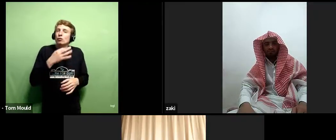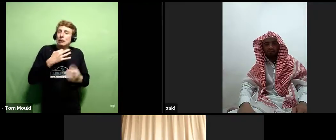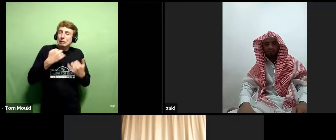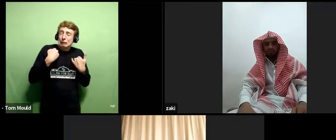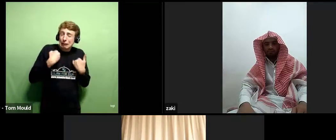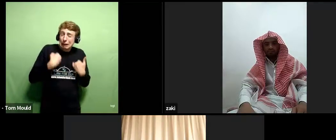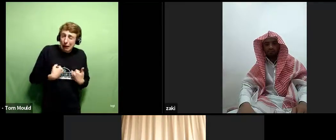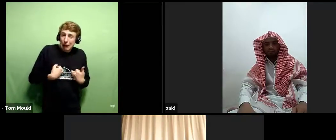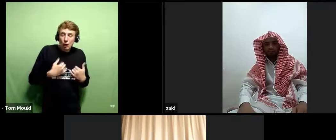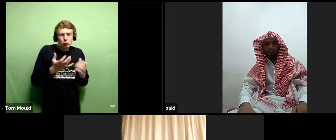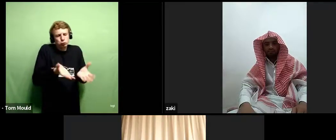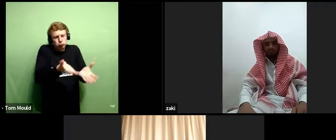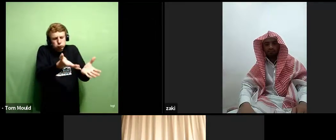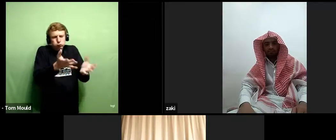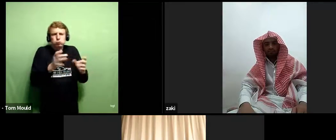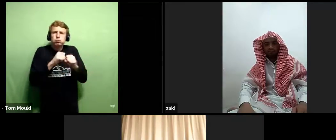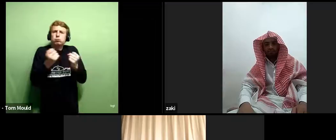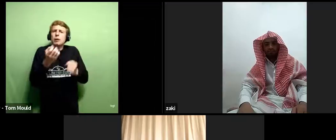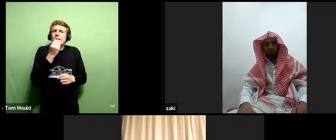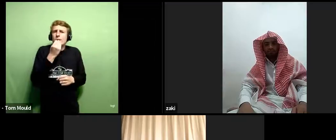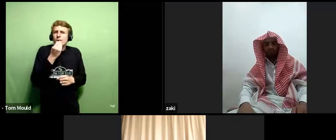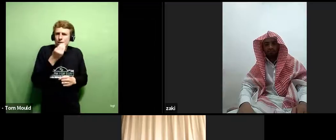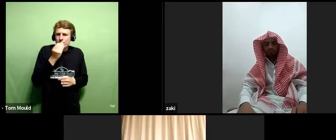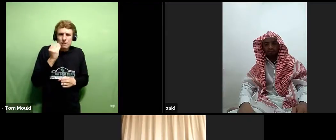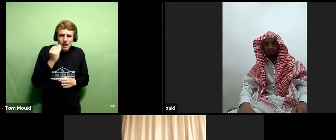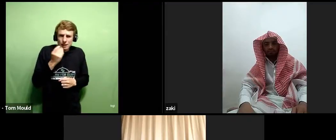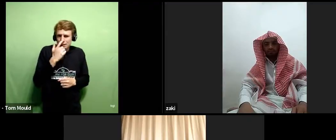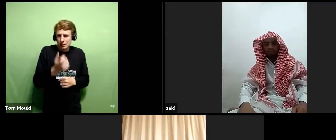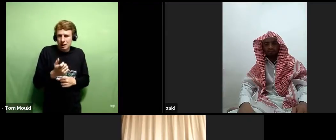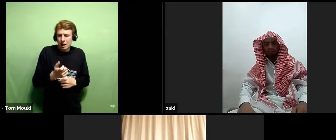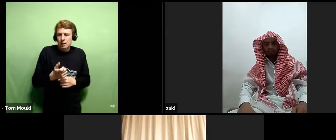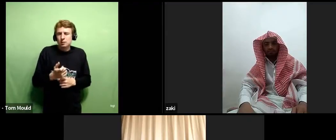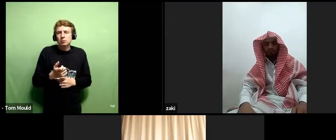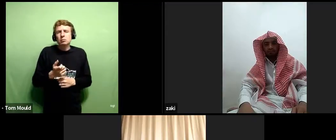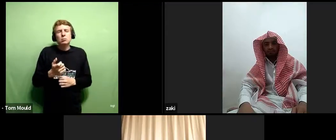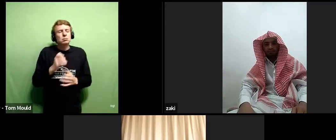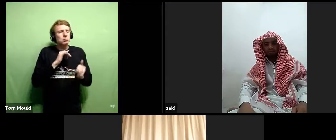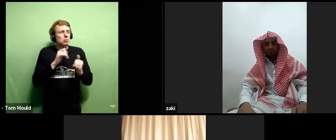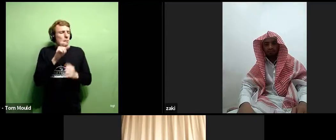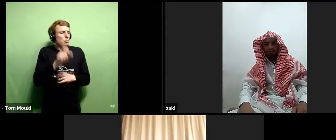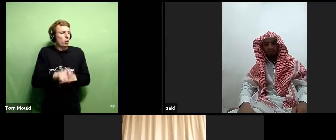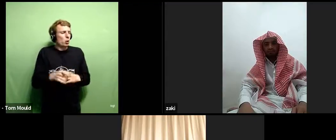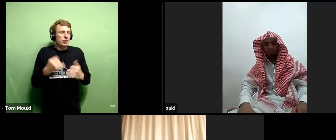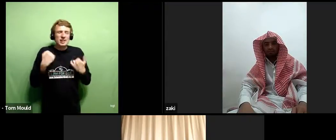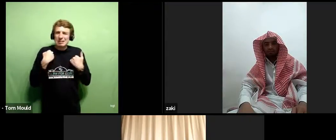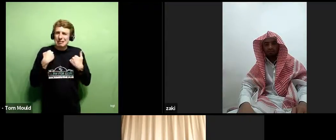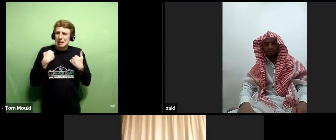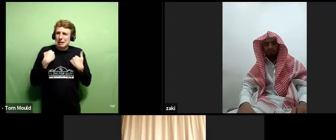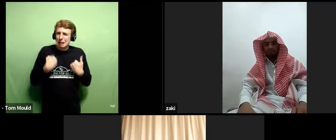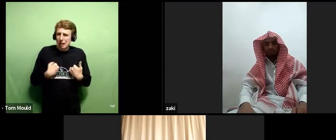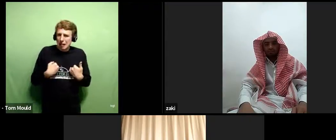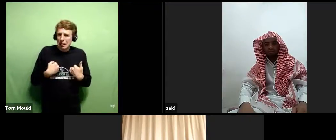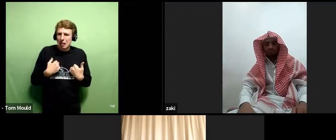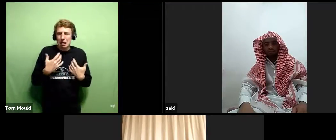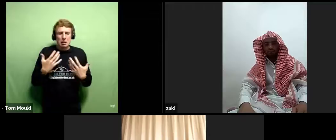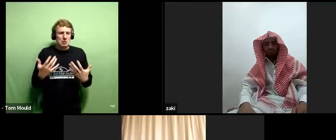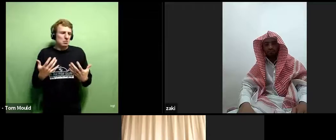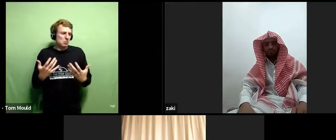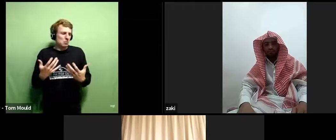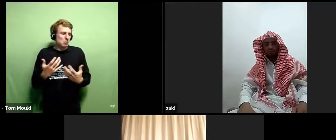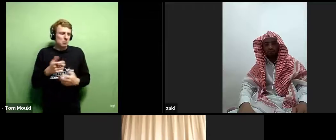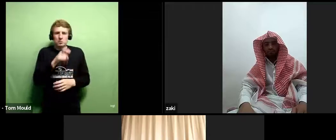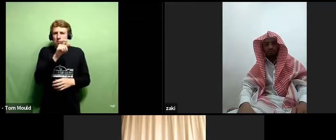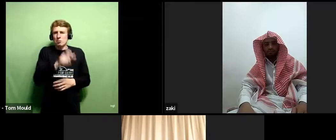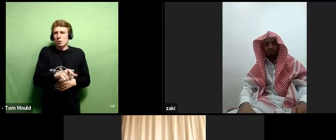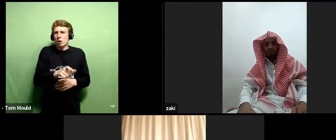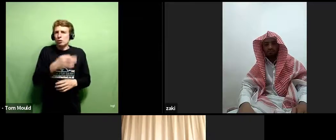this is usually with the person who is sick and who is affected in this way